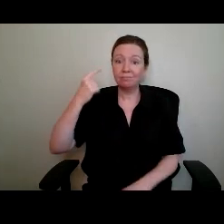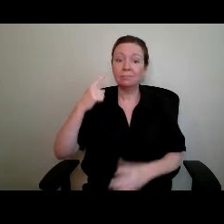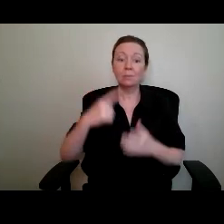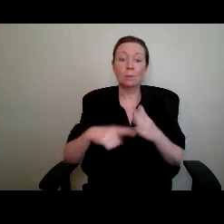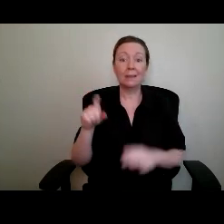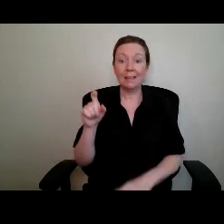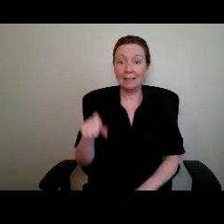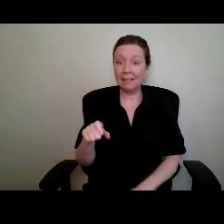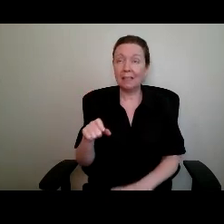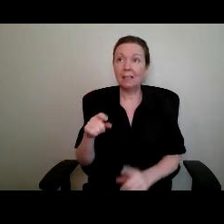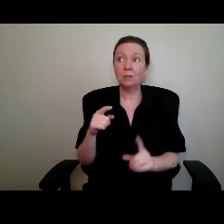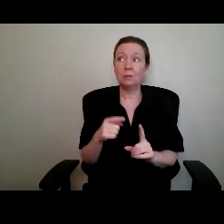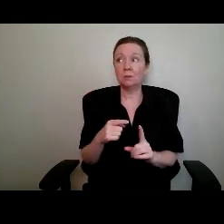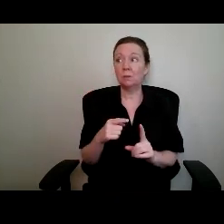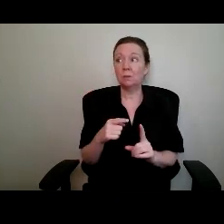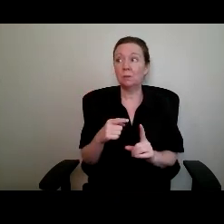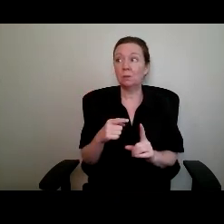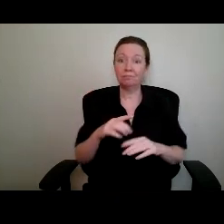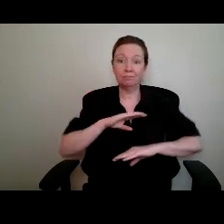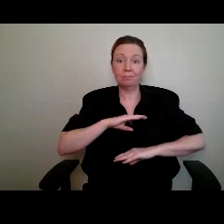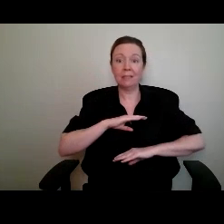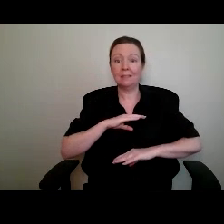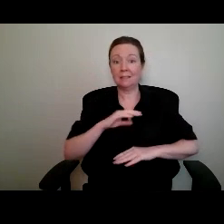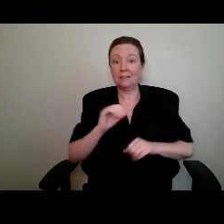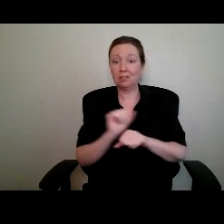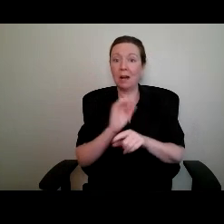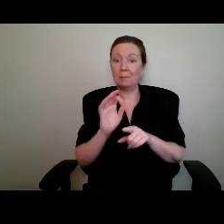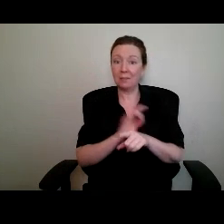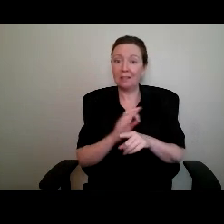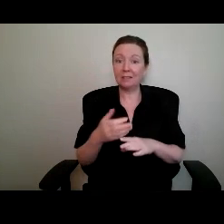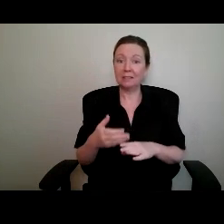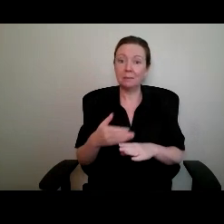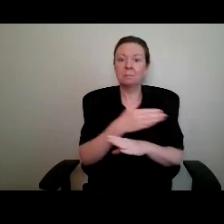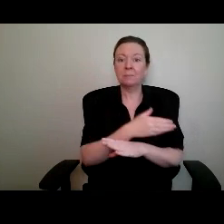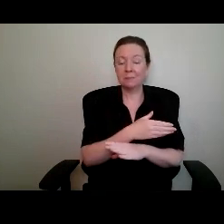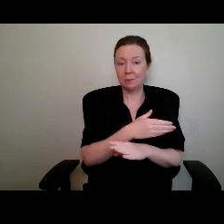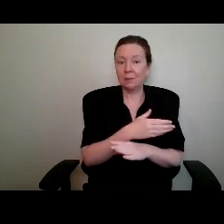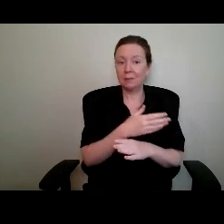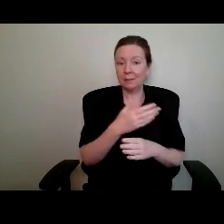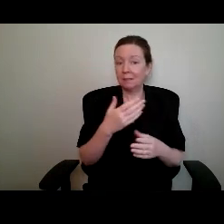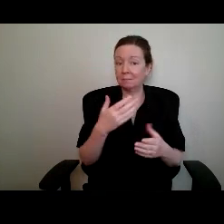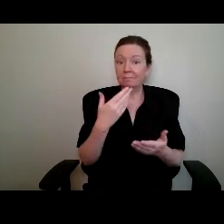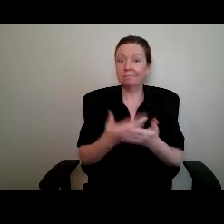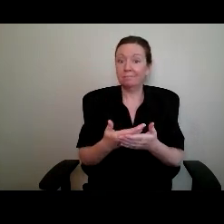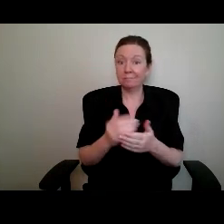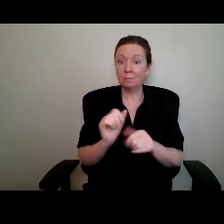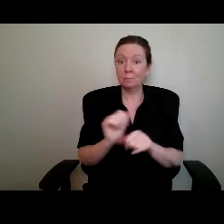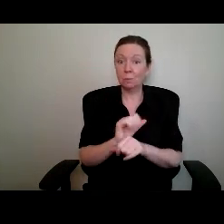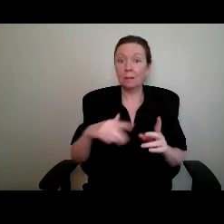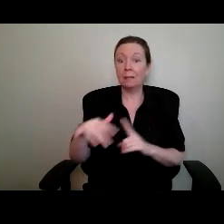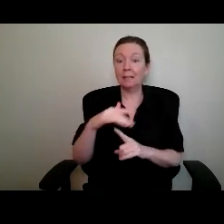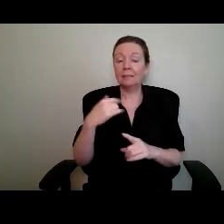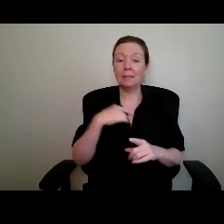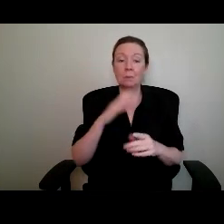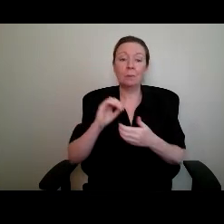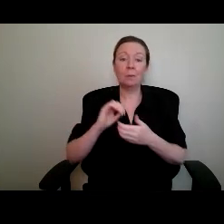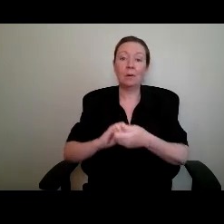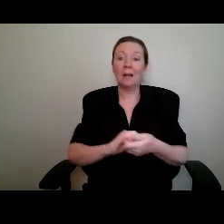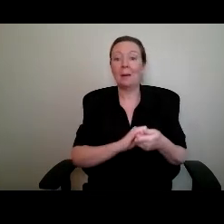need to meet those job functions before getting to the workplace. And we will collaborate